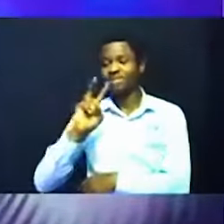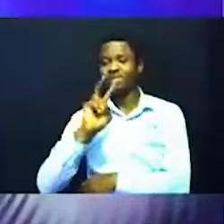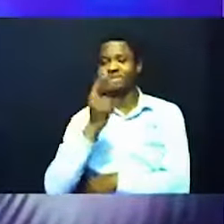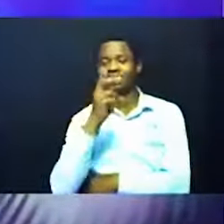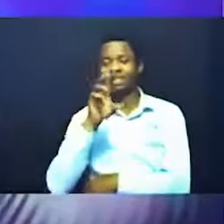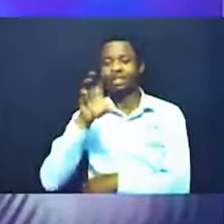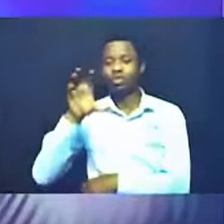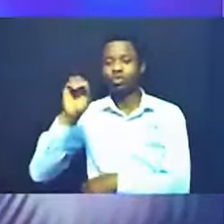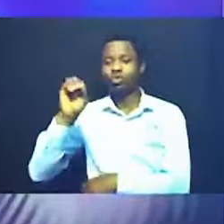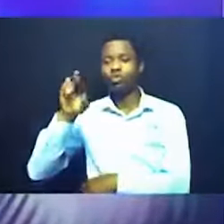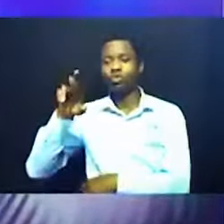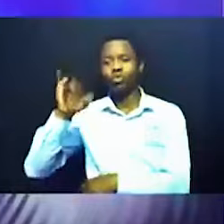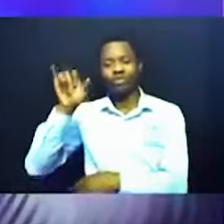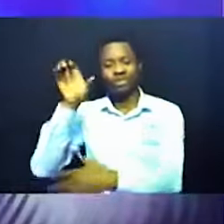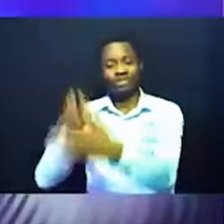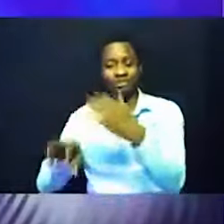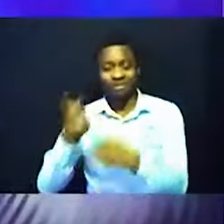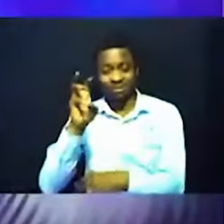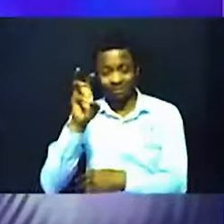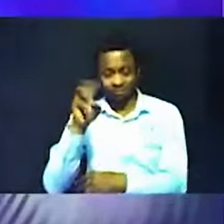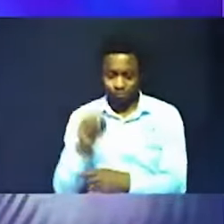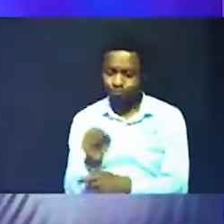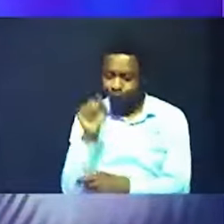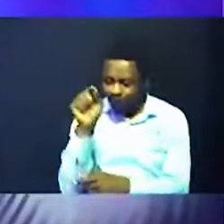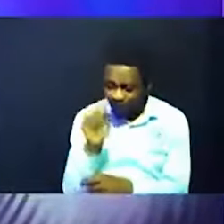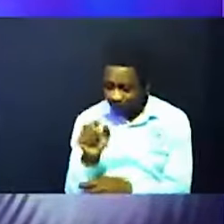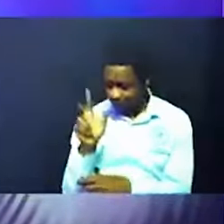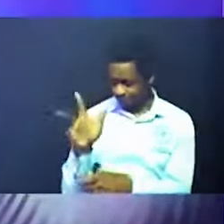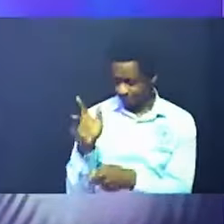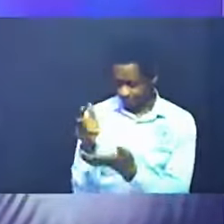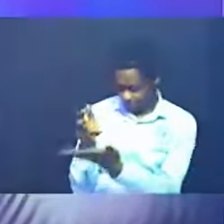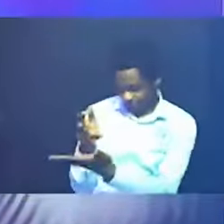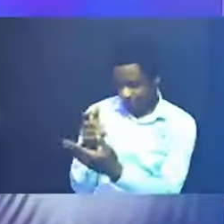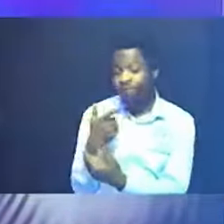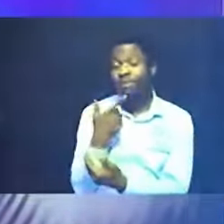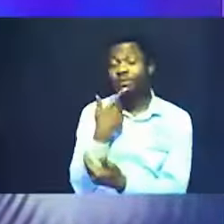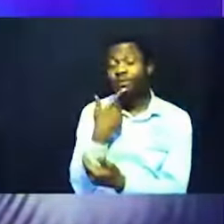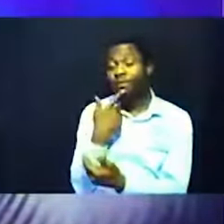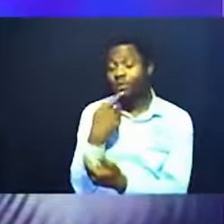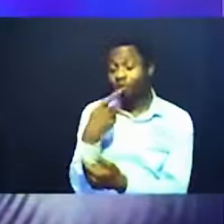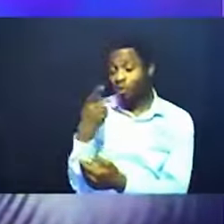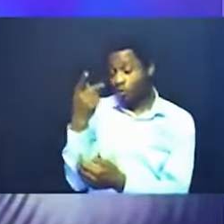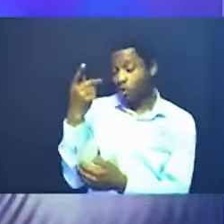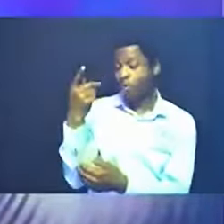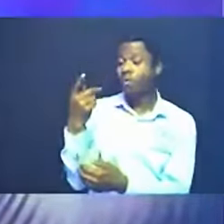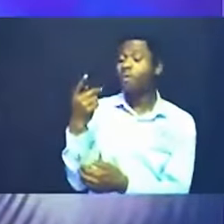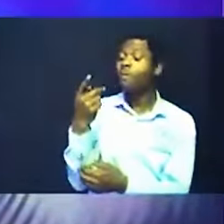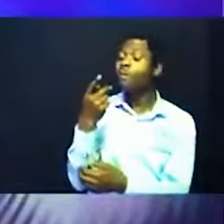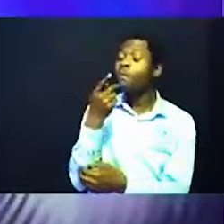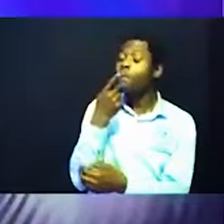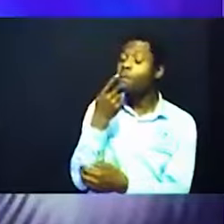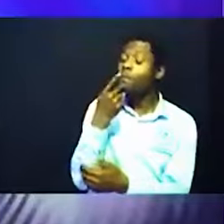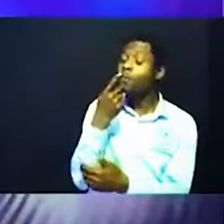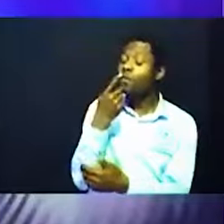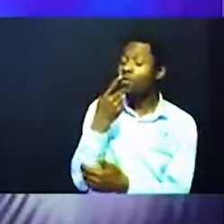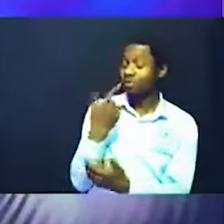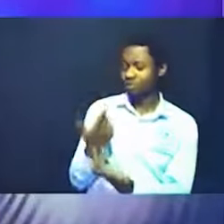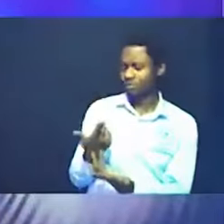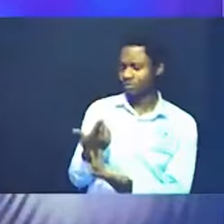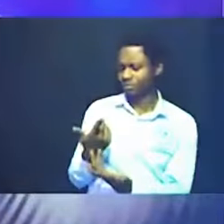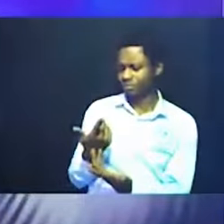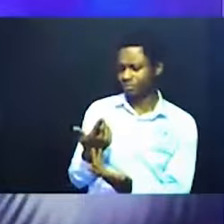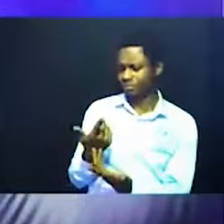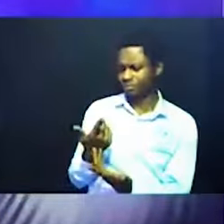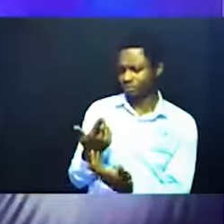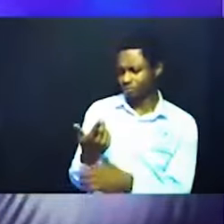Corinthians now when you count to verse three Paul switches from the message concerning his preaching